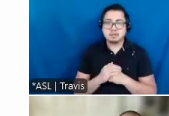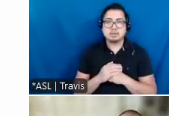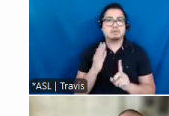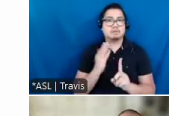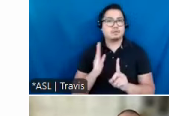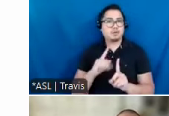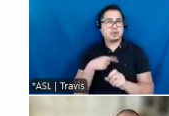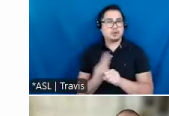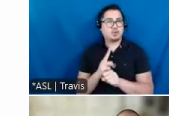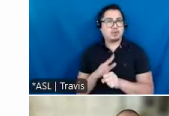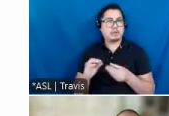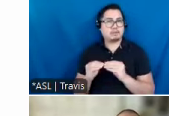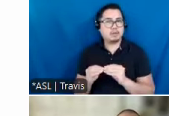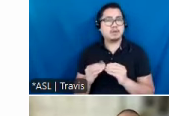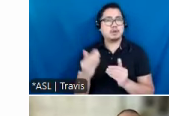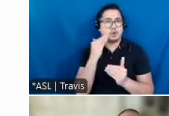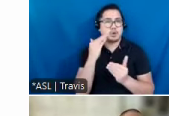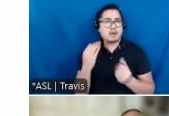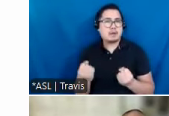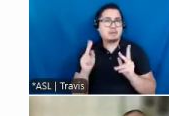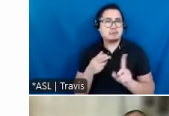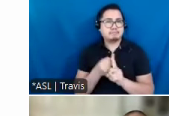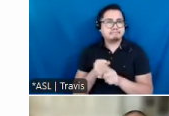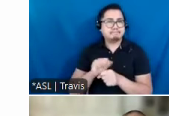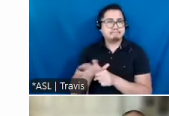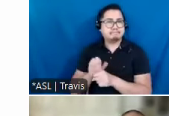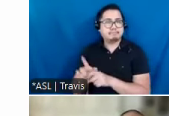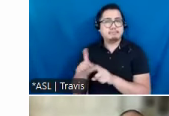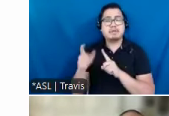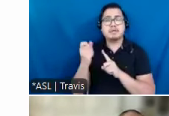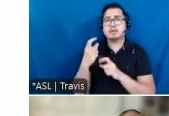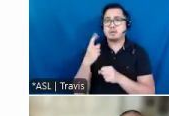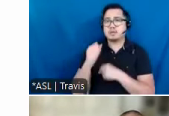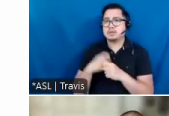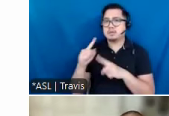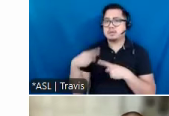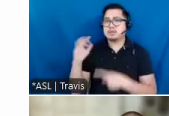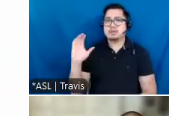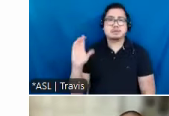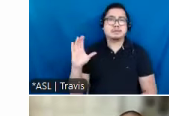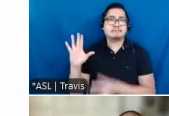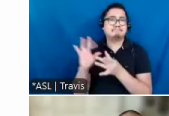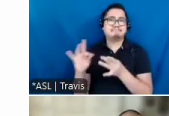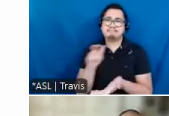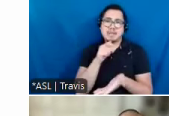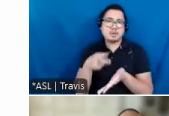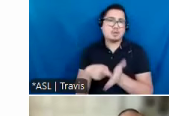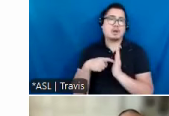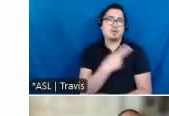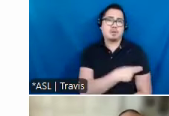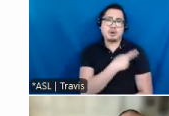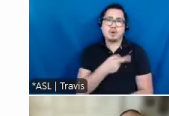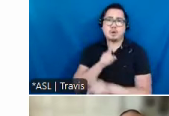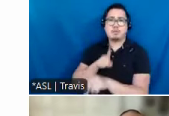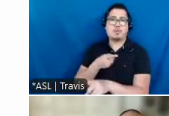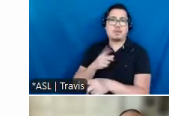how COVID-19 has been affecting our communities. But over the last year, CDC had no longer required hospitals to report this